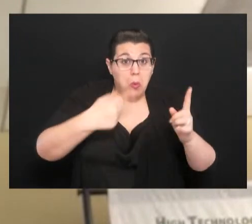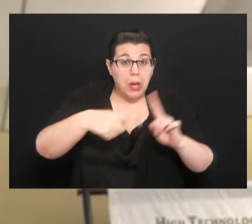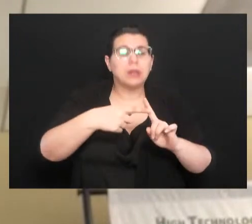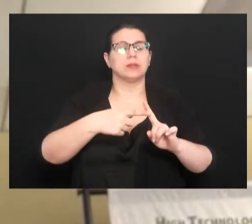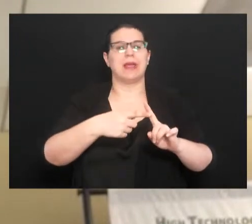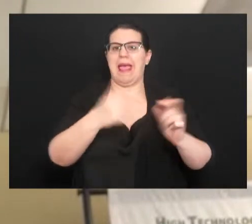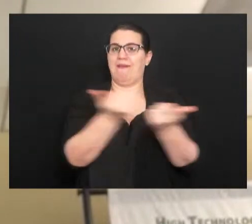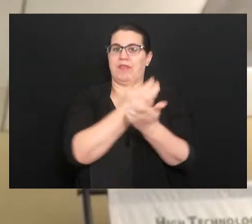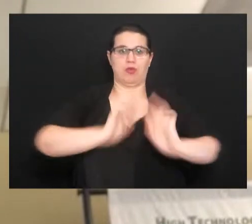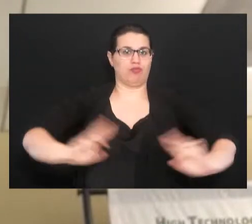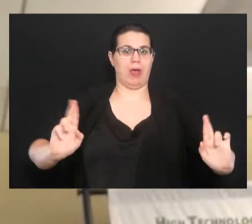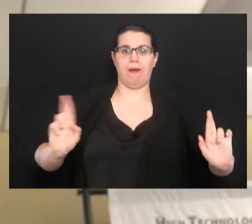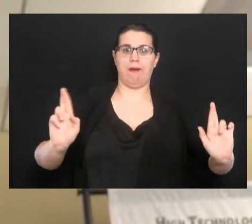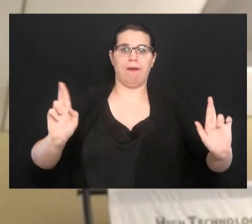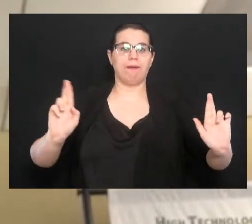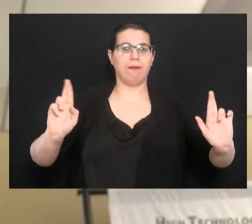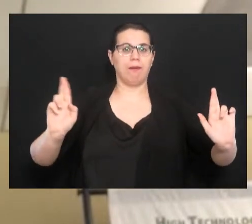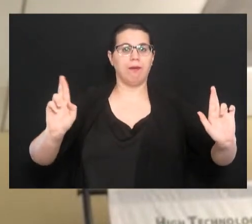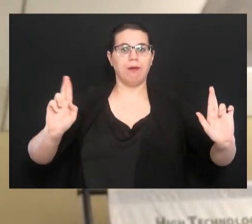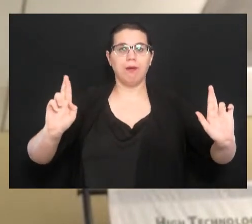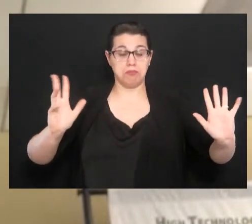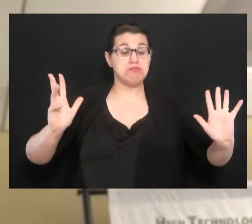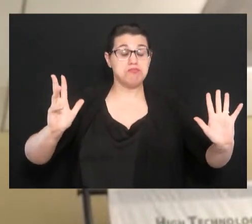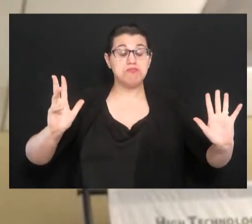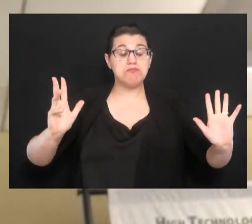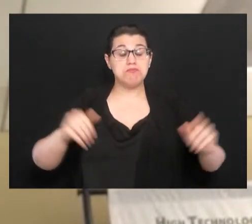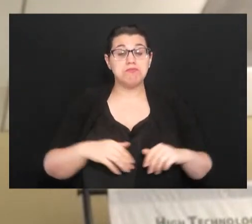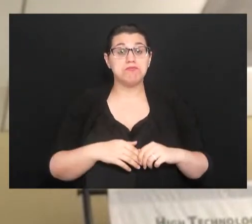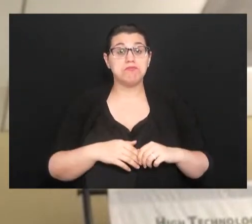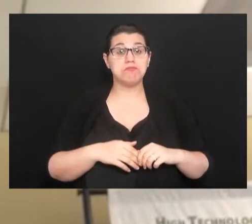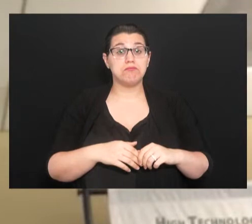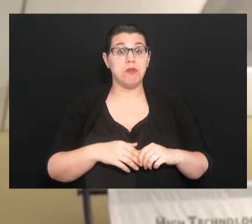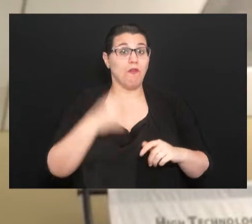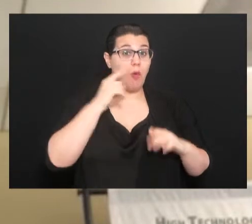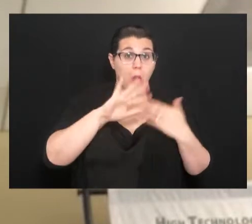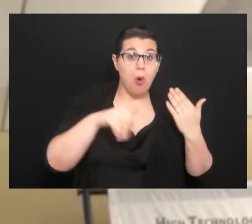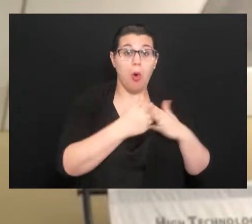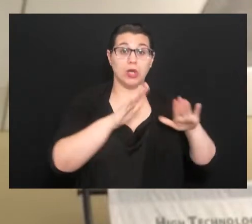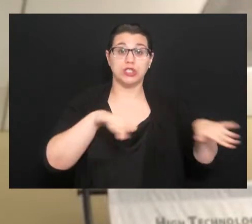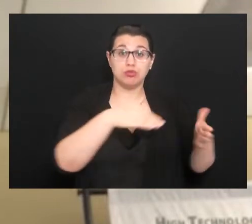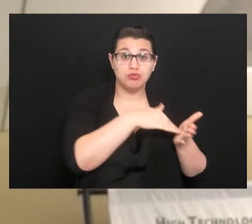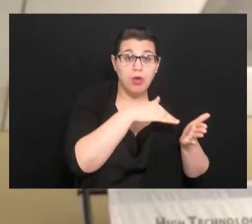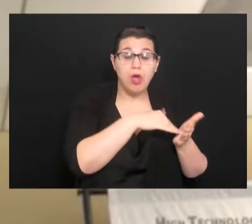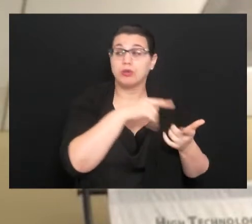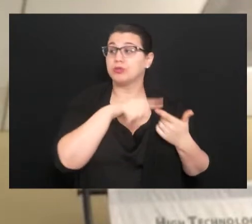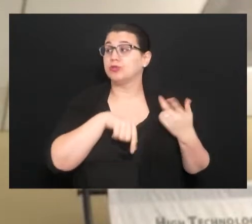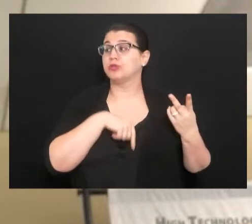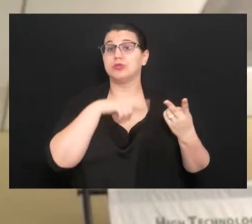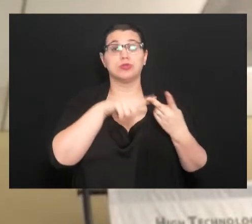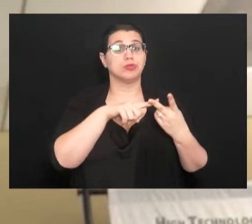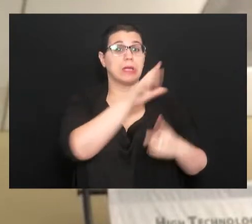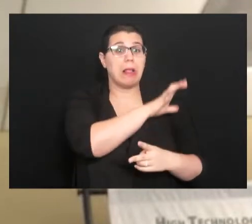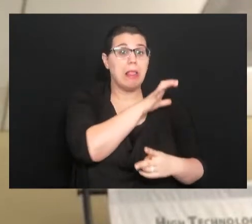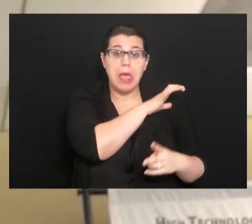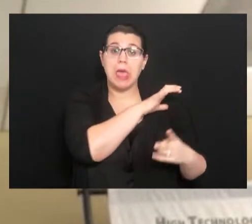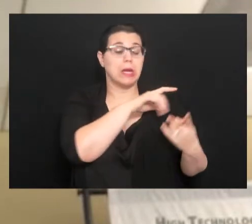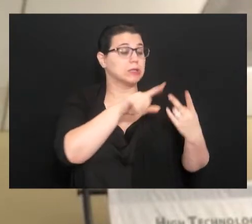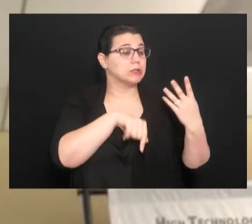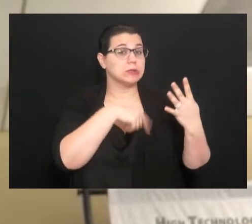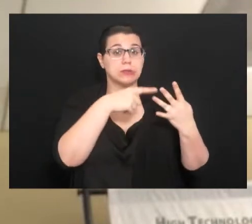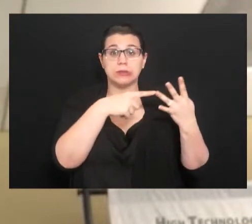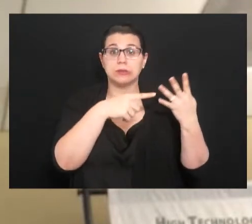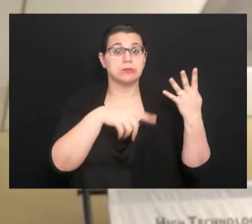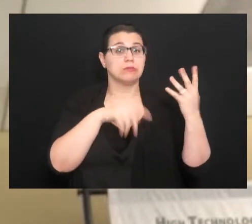to go. From our pediatricians to our clinics, all the folks